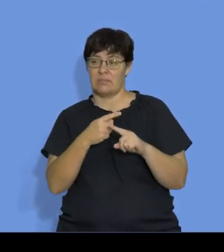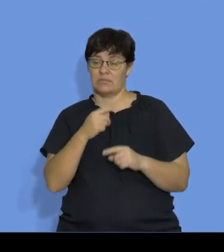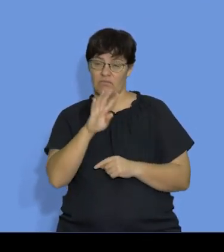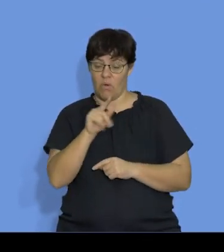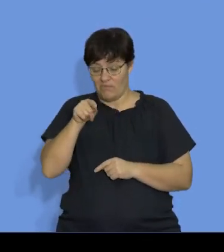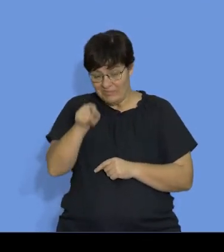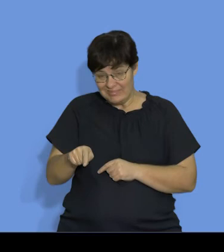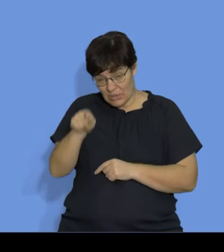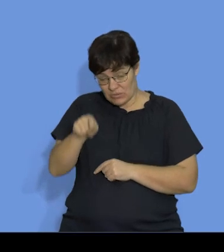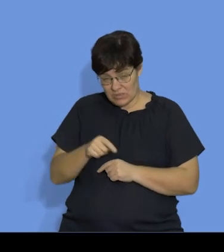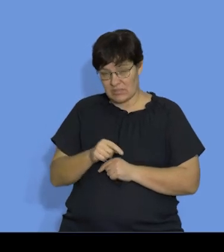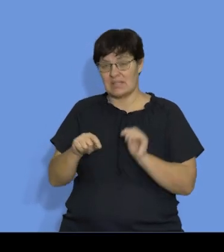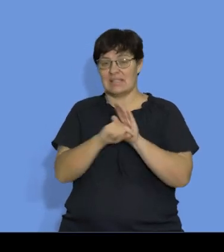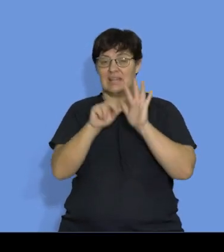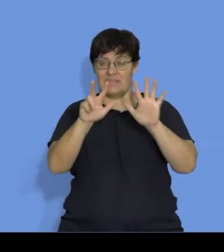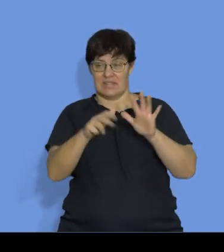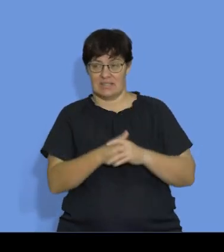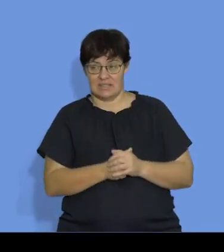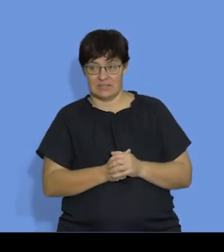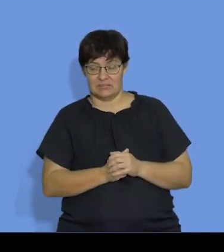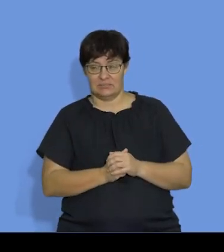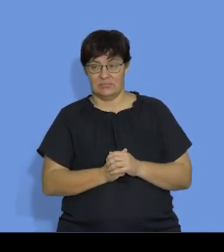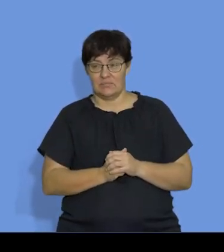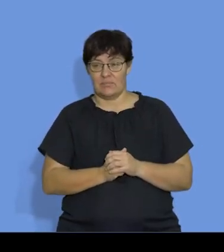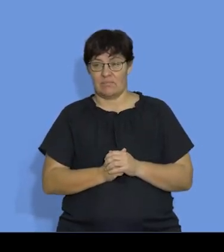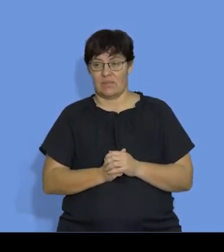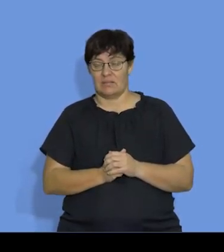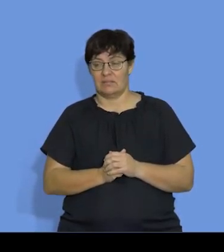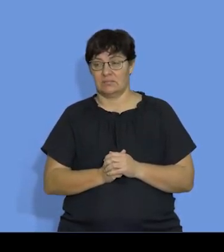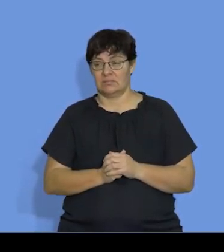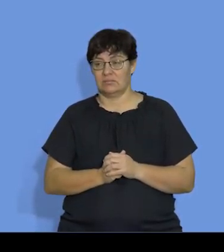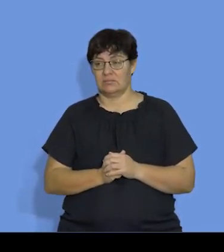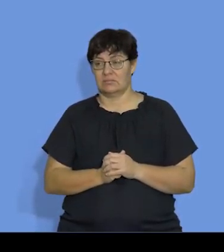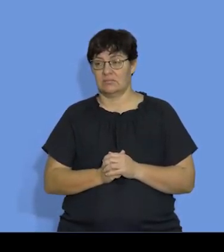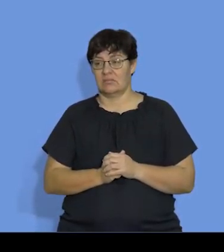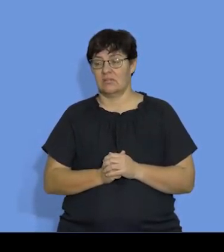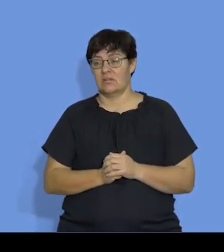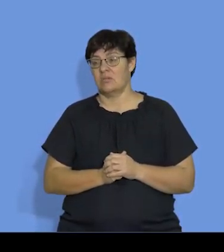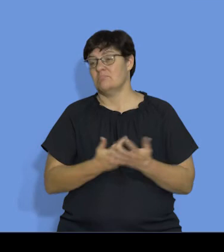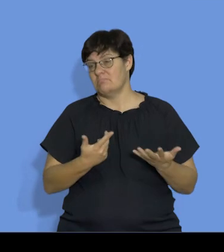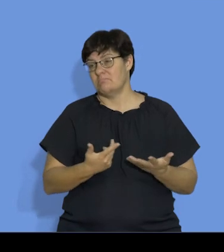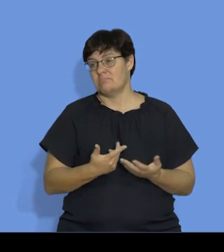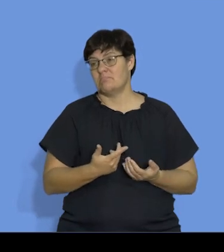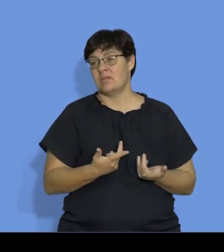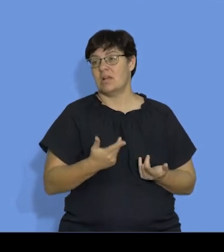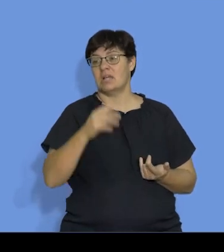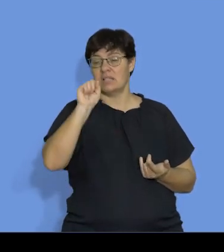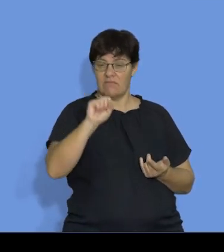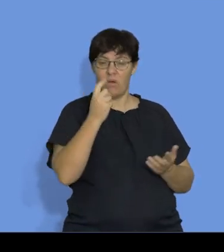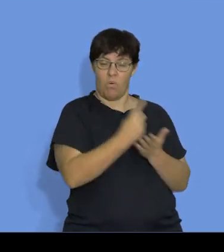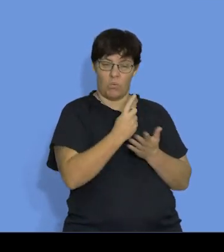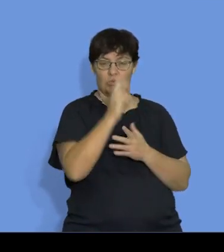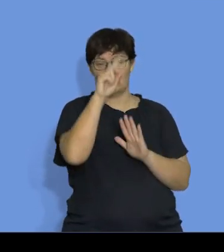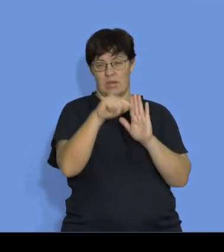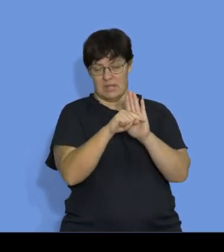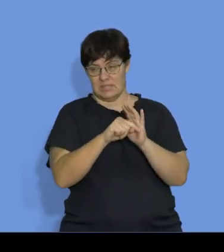those atoms, which is negative 8, right? And then sulfur is always 2 minus, okay,